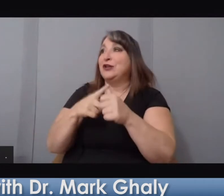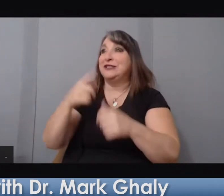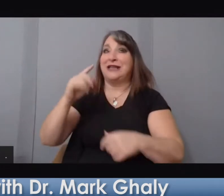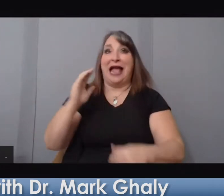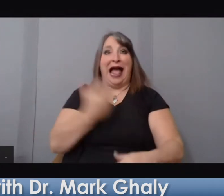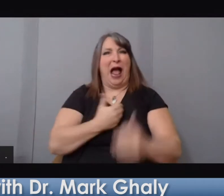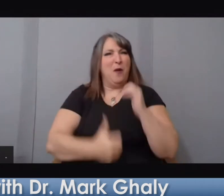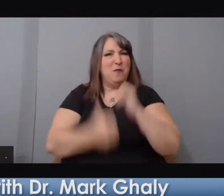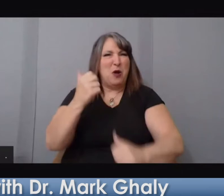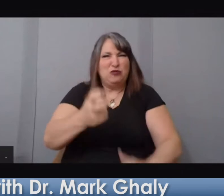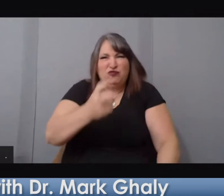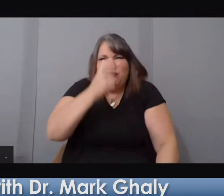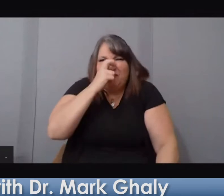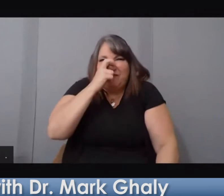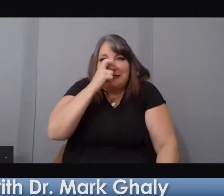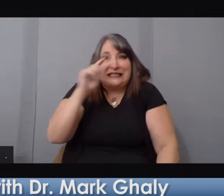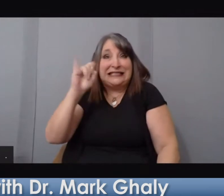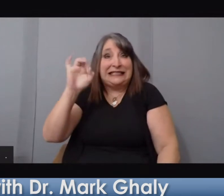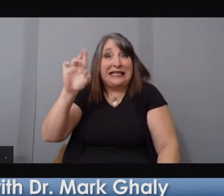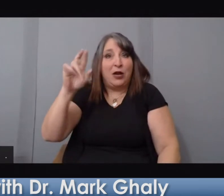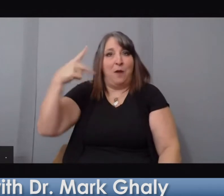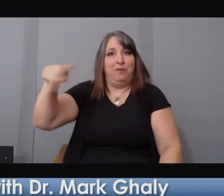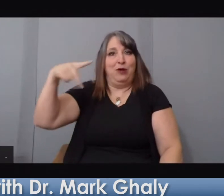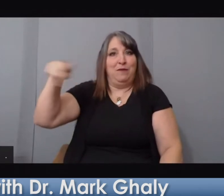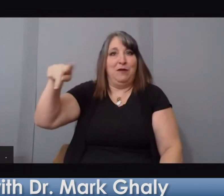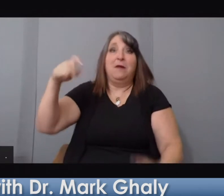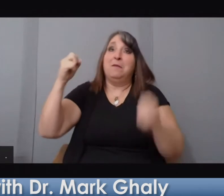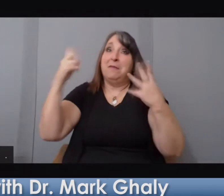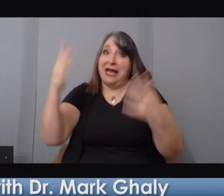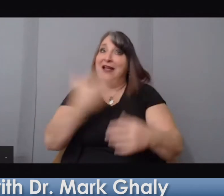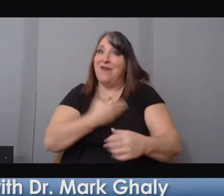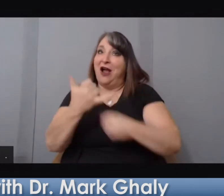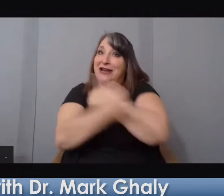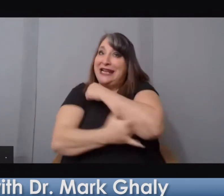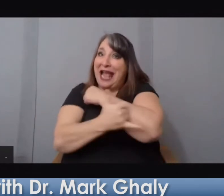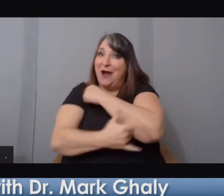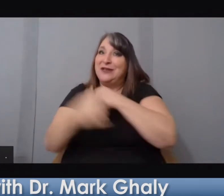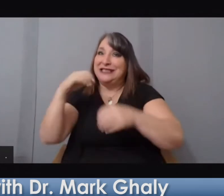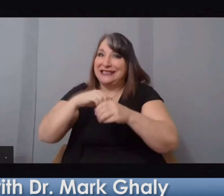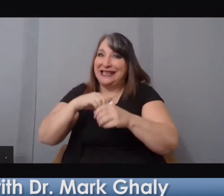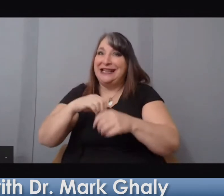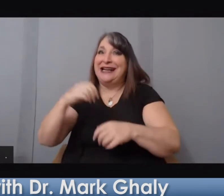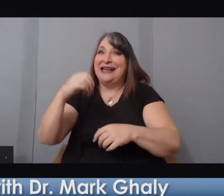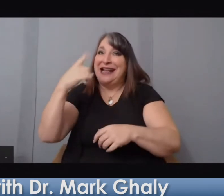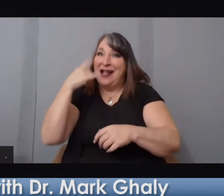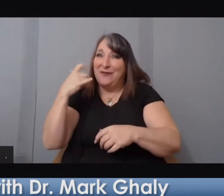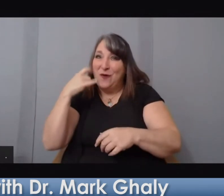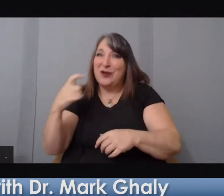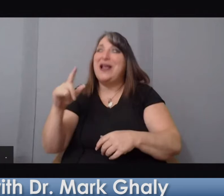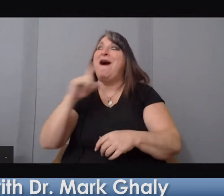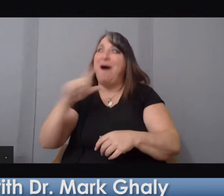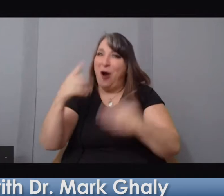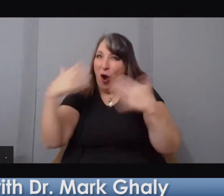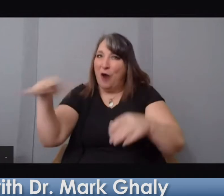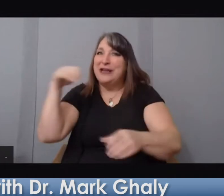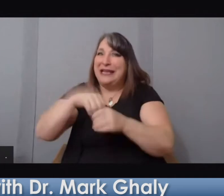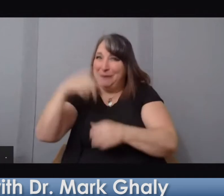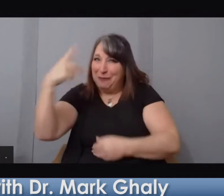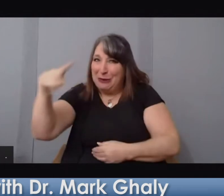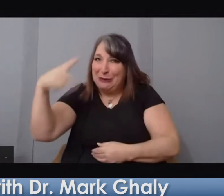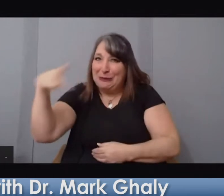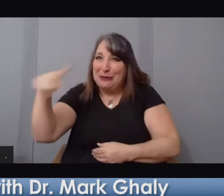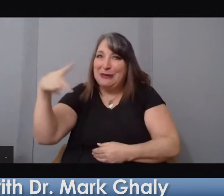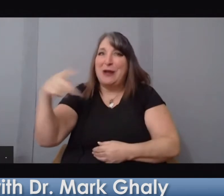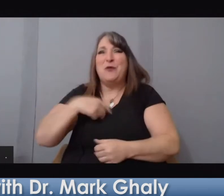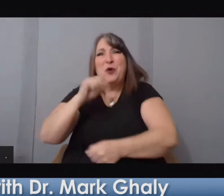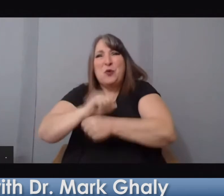most restrictive tier. Many counties in the state are already in purple. Others are moving there. And we're going to be working with those counties to determine, we have